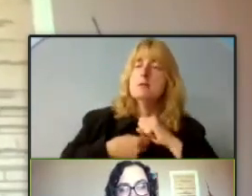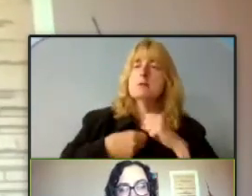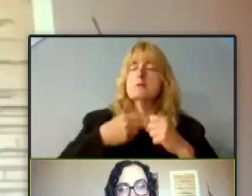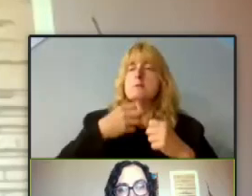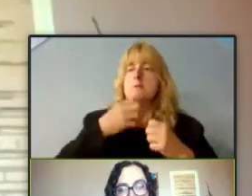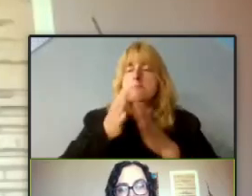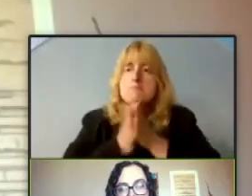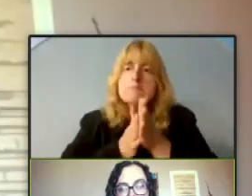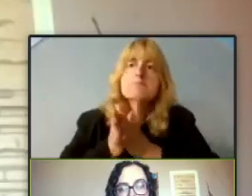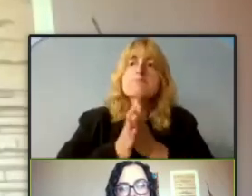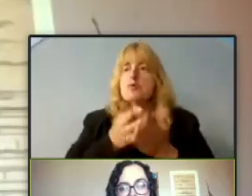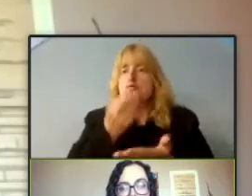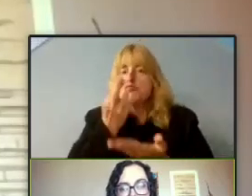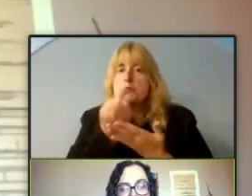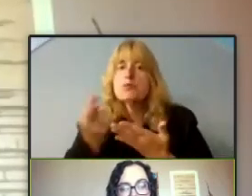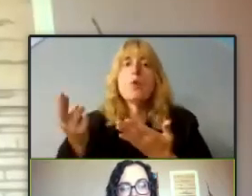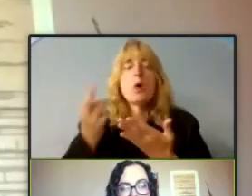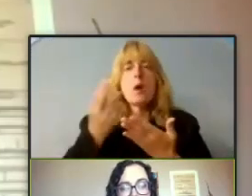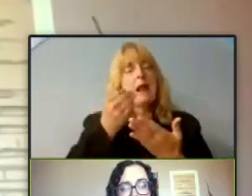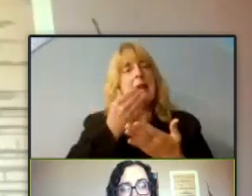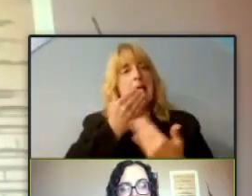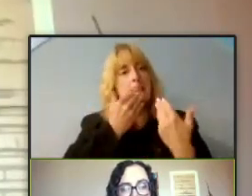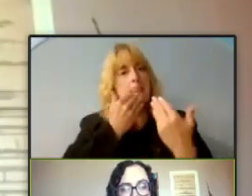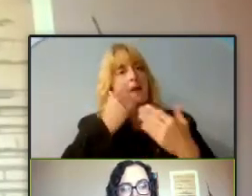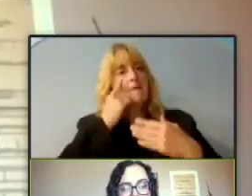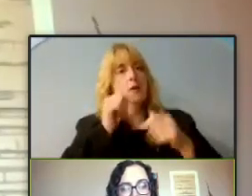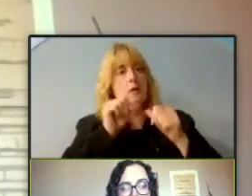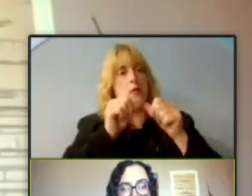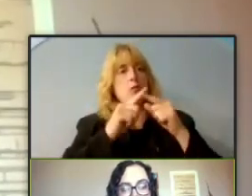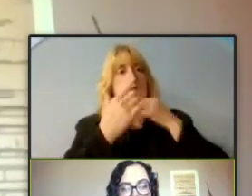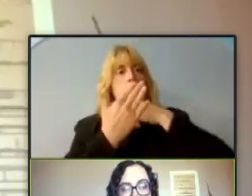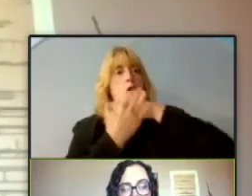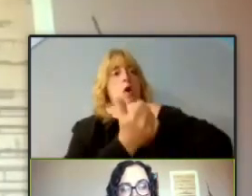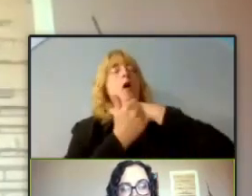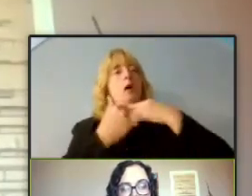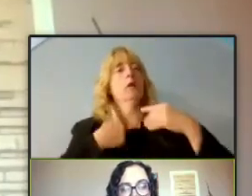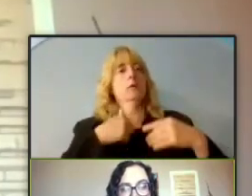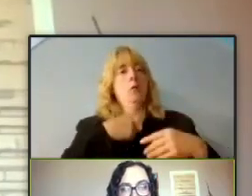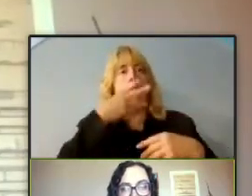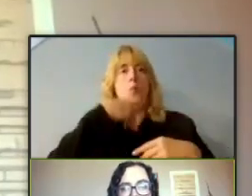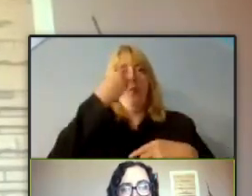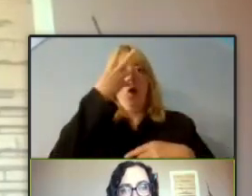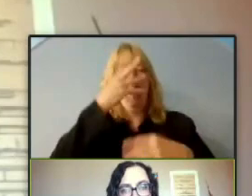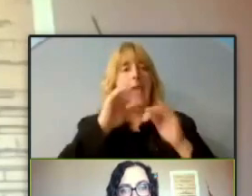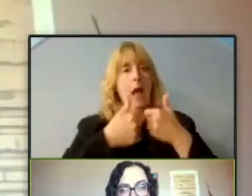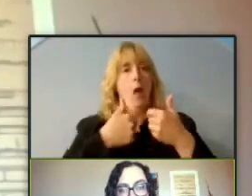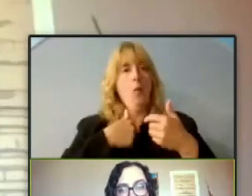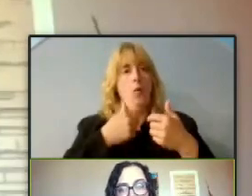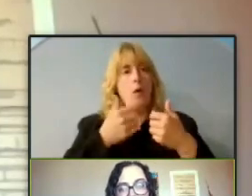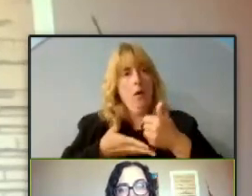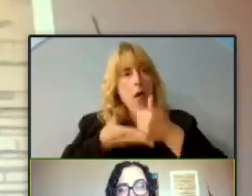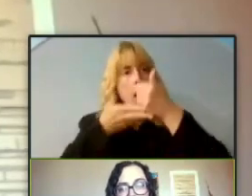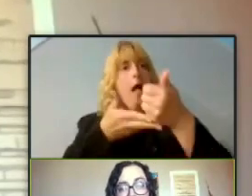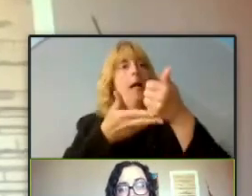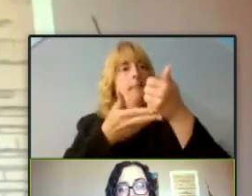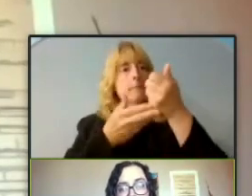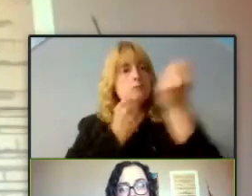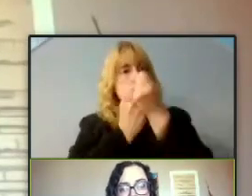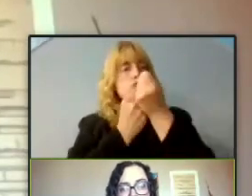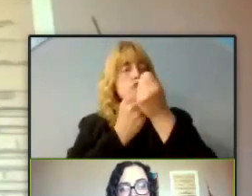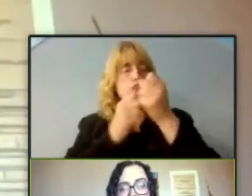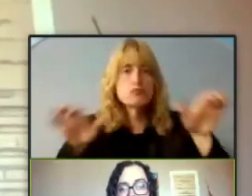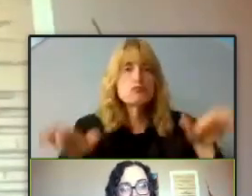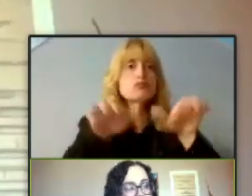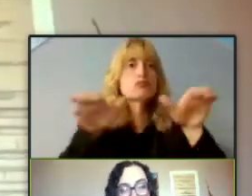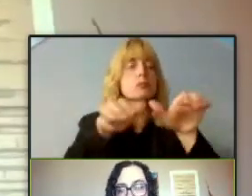on us to continue the conversation with white folks about how we should be contributing to the movement. How I want to start off this message to white people